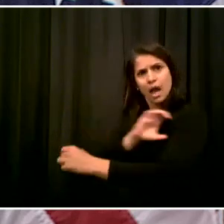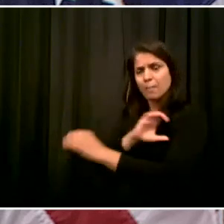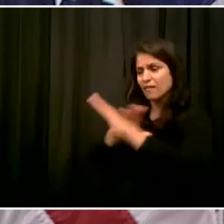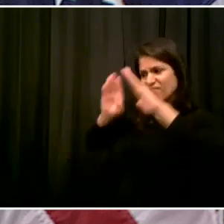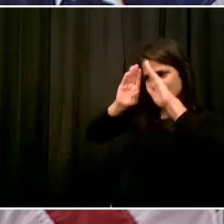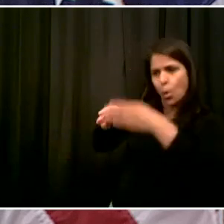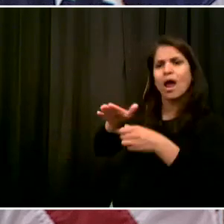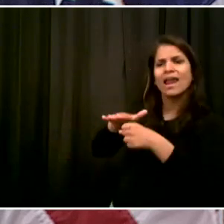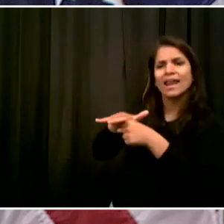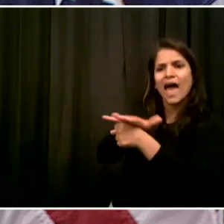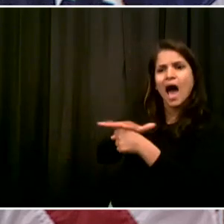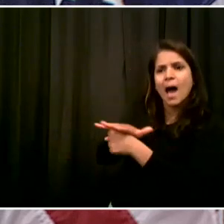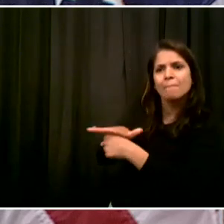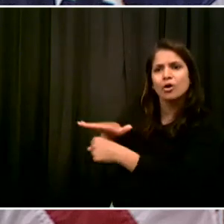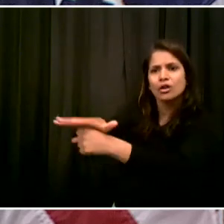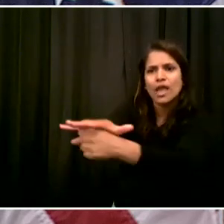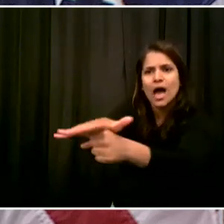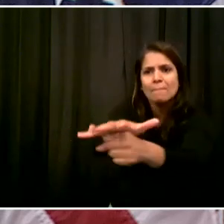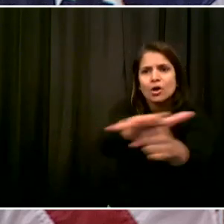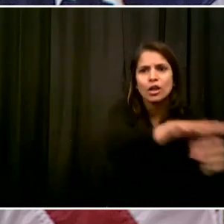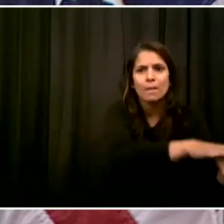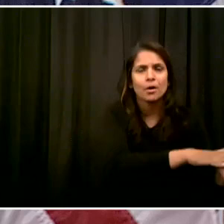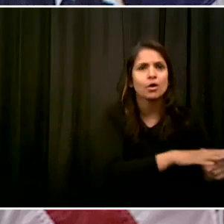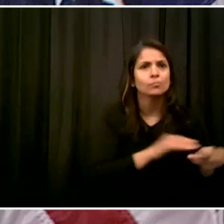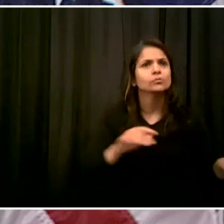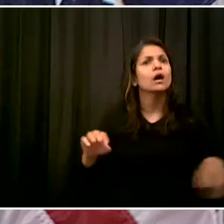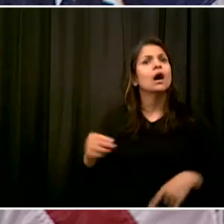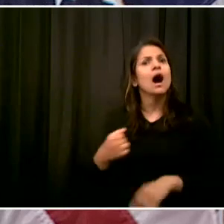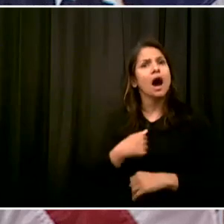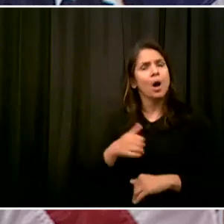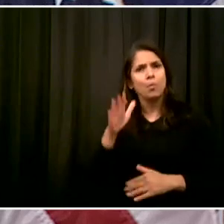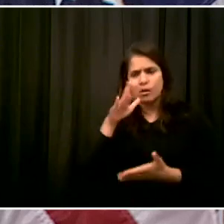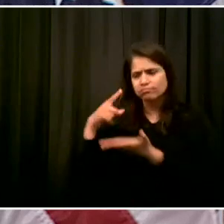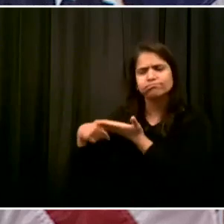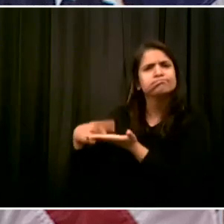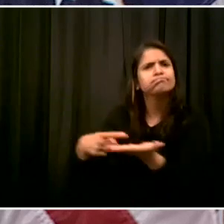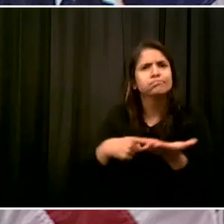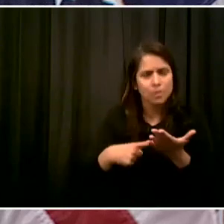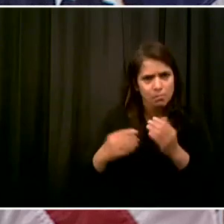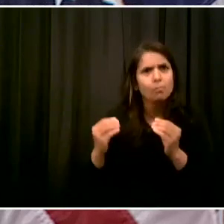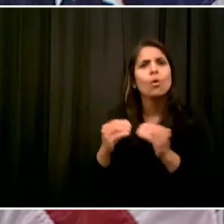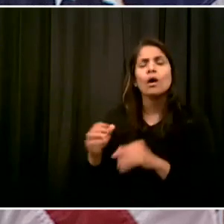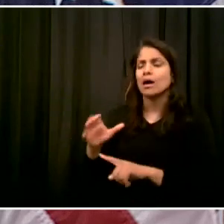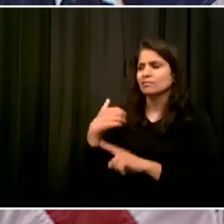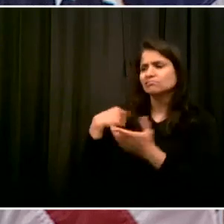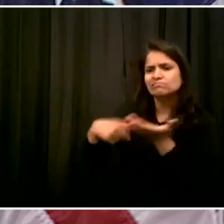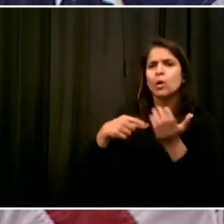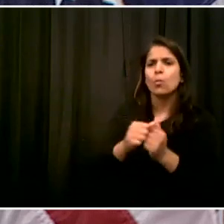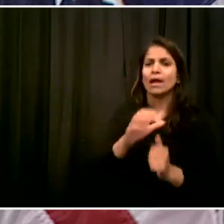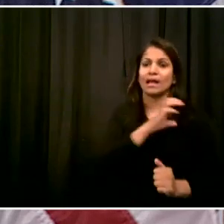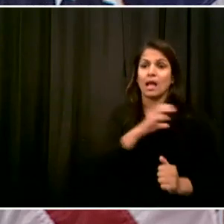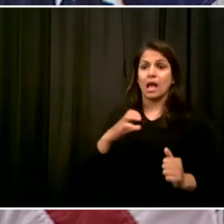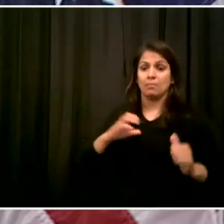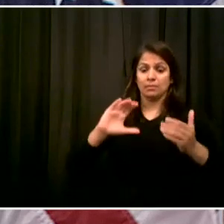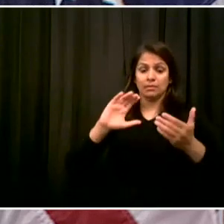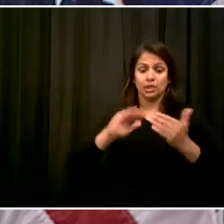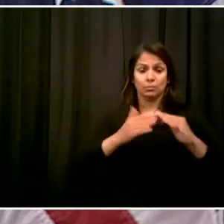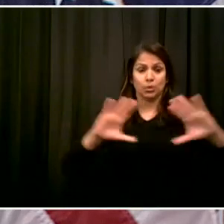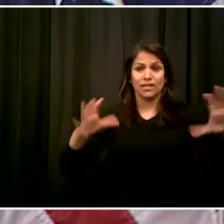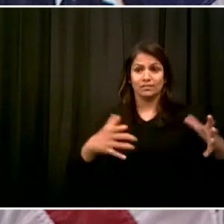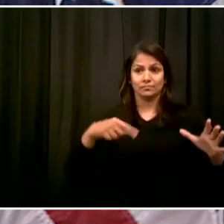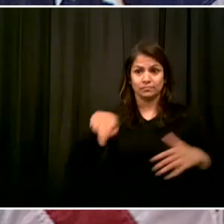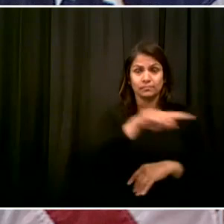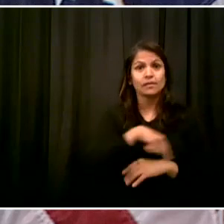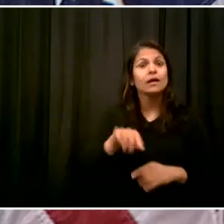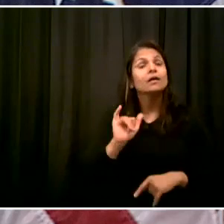if you ask my view is it does not make sense to take away resources from an initiative that actually has been moving us in the right direction.